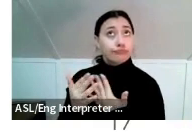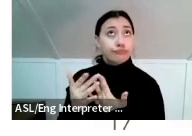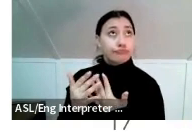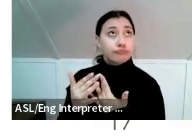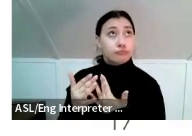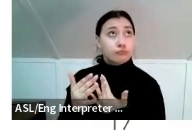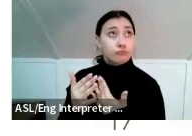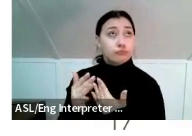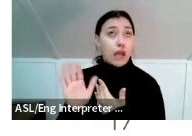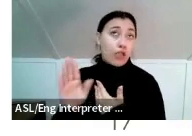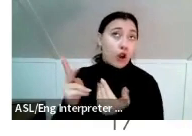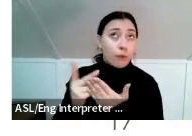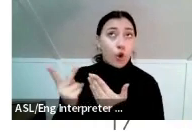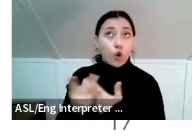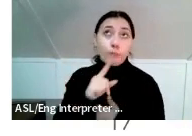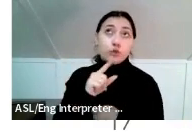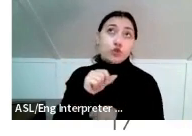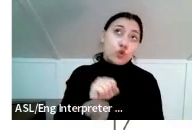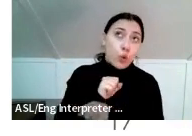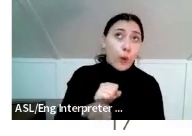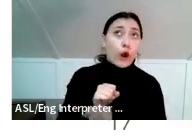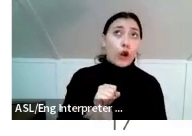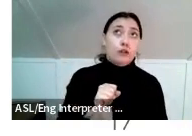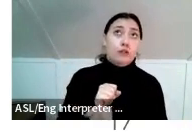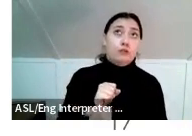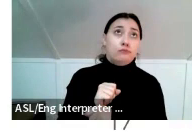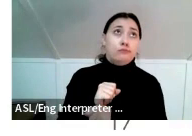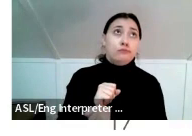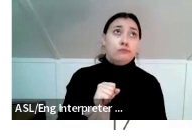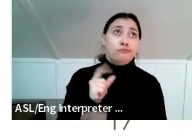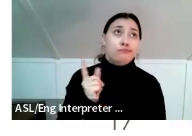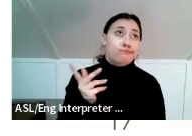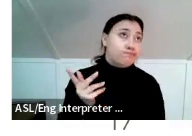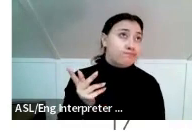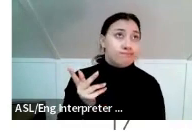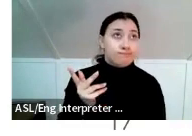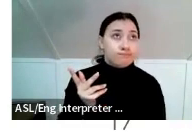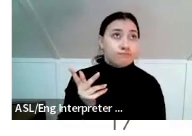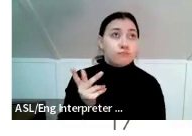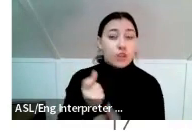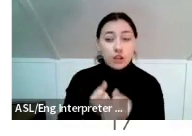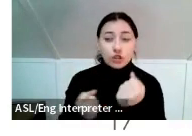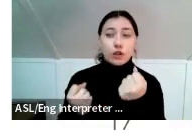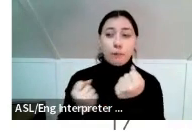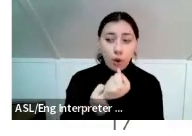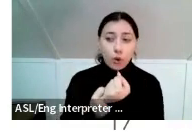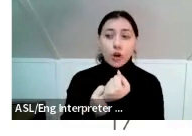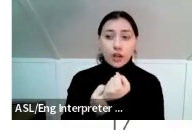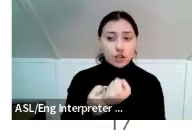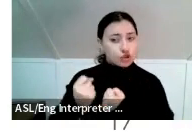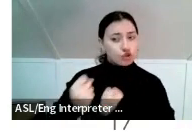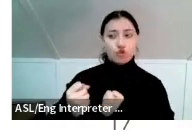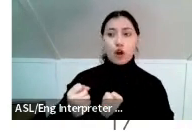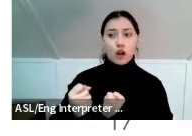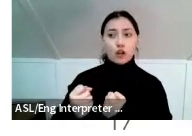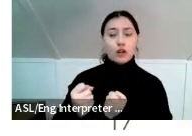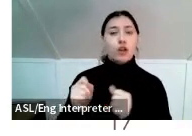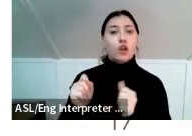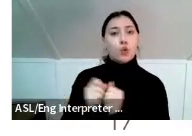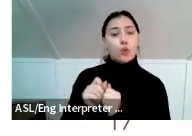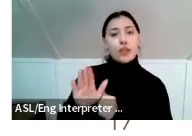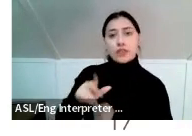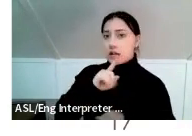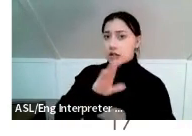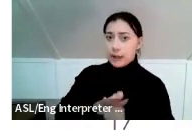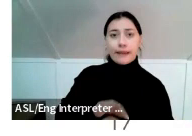truly something that is they are supporting strongly through the dedicated staffing,